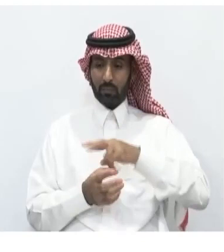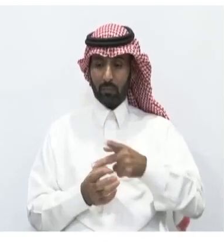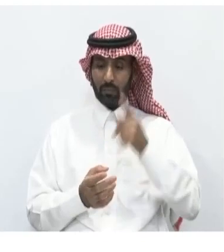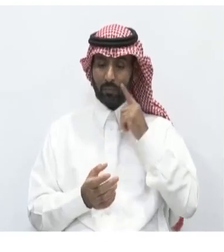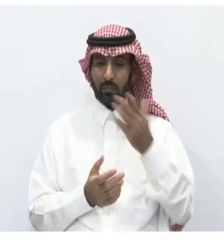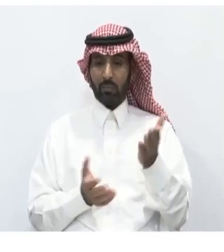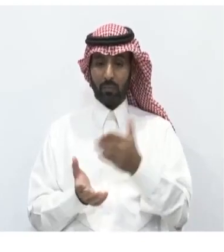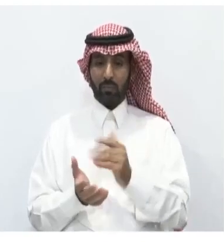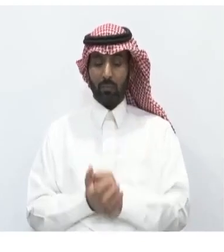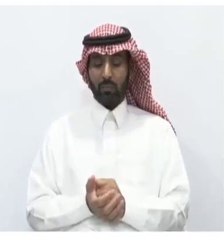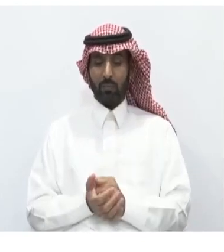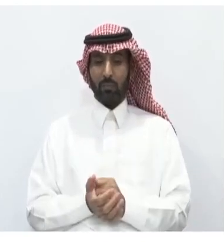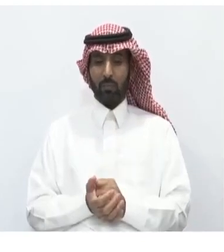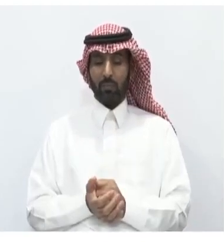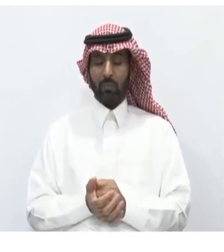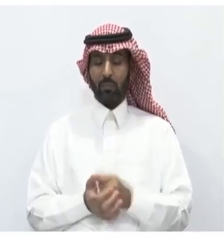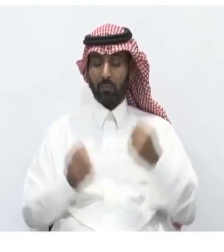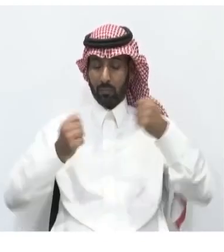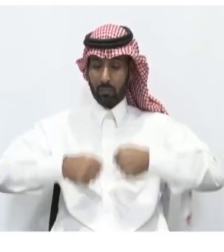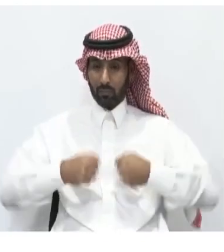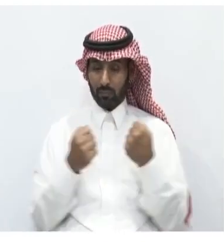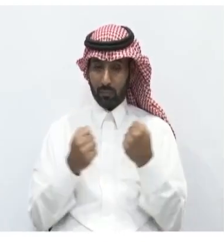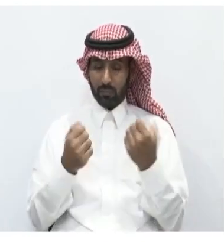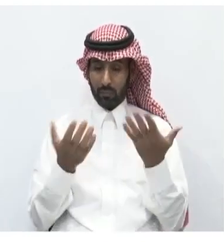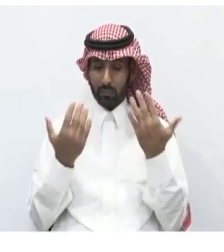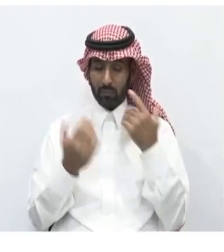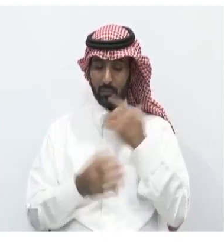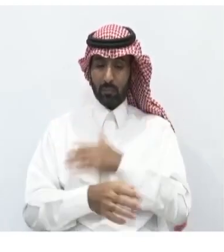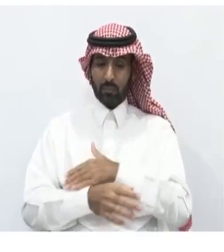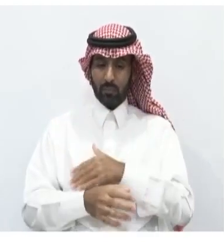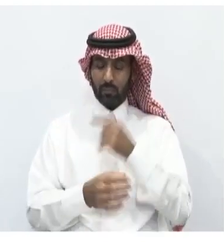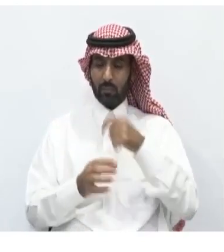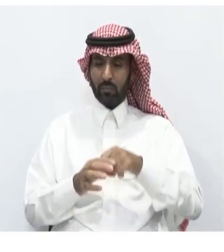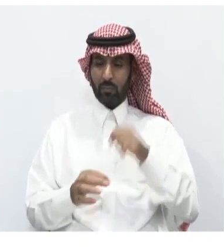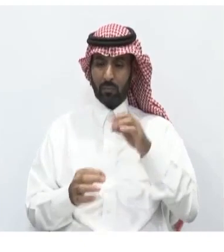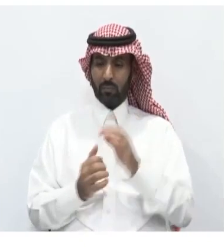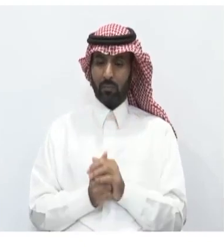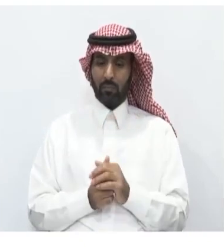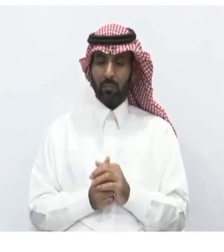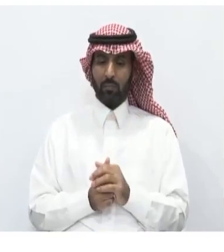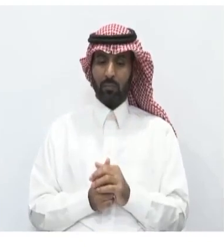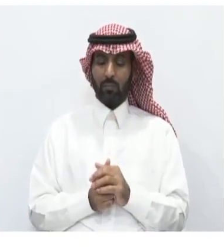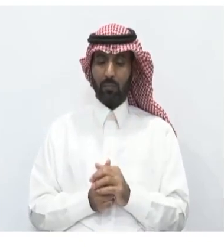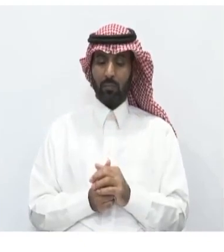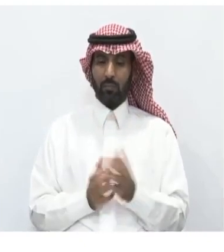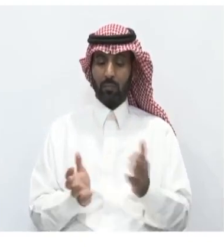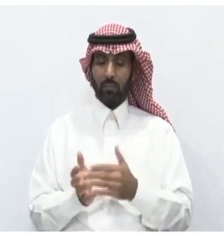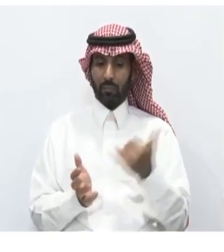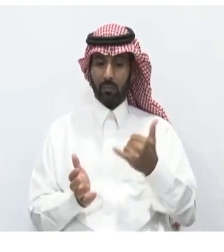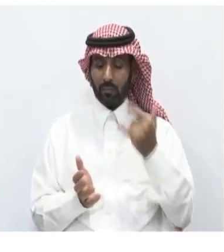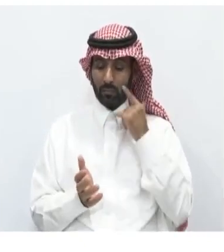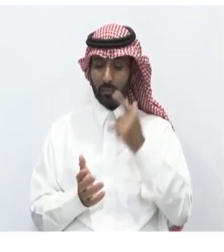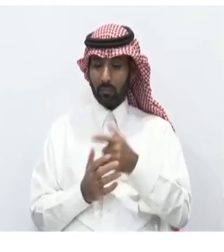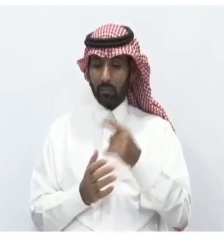essential items such as a light rain jacket, a fast drying towel, and some first aid equipment. It's important to pack